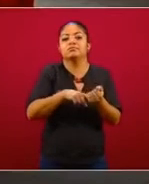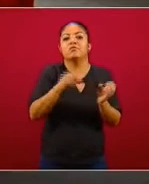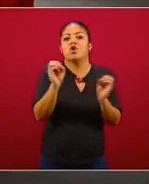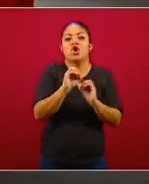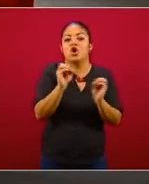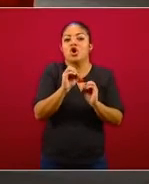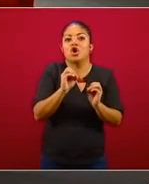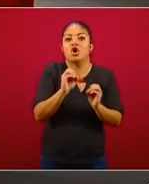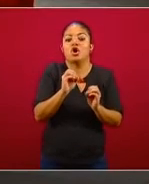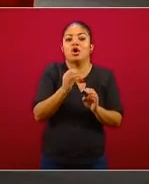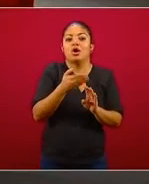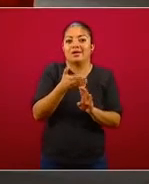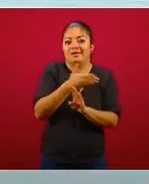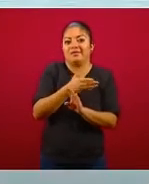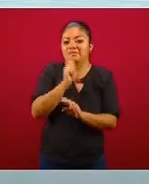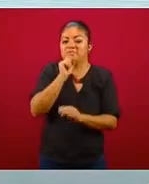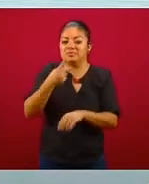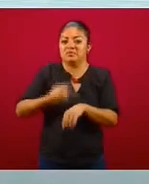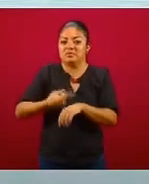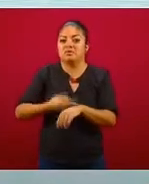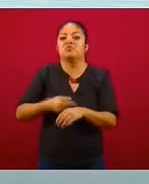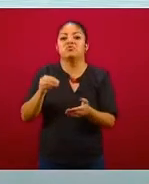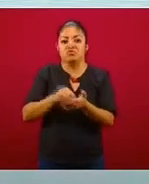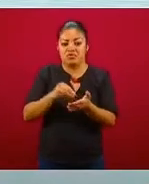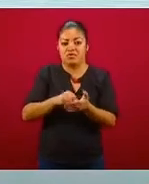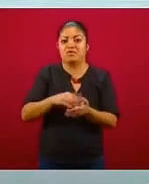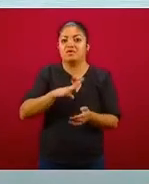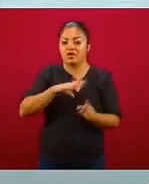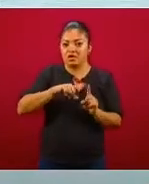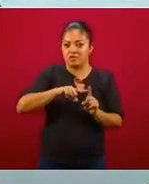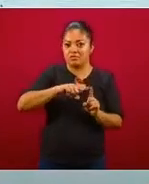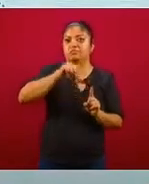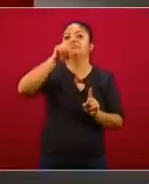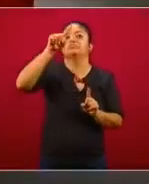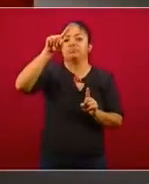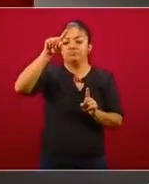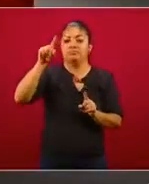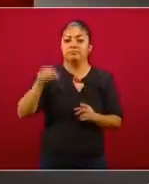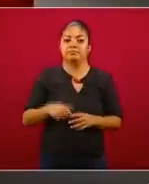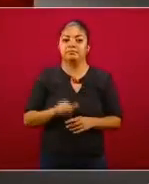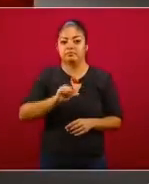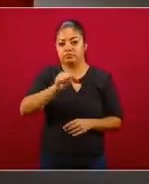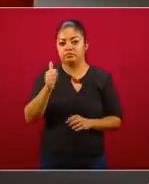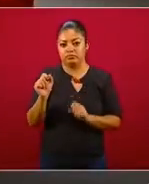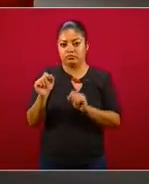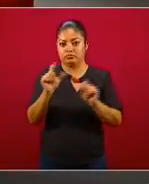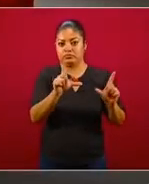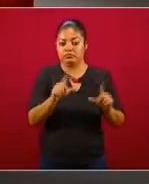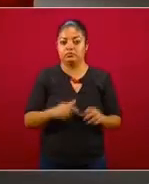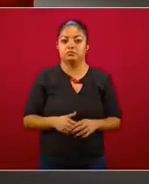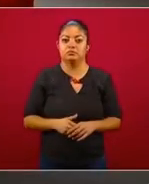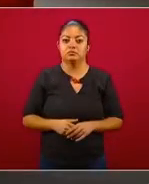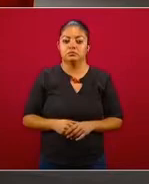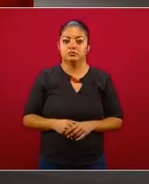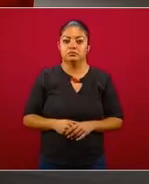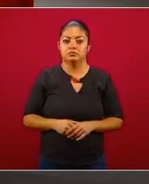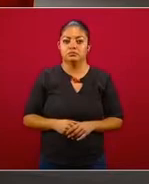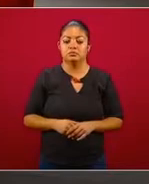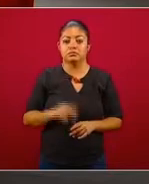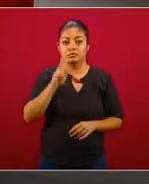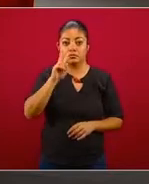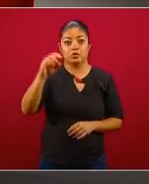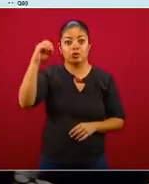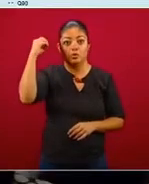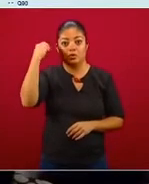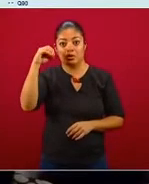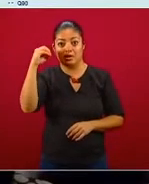there because we're waiting on confirmations. But we can see that increasing pattern going on there. Vean Oaxaca, In